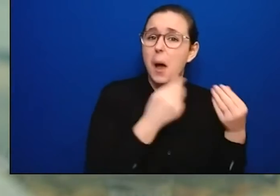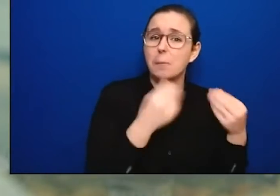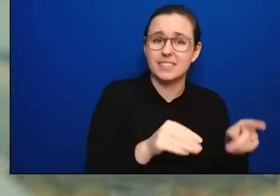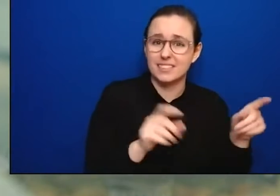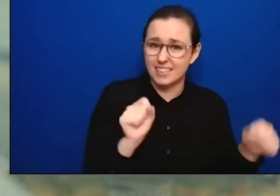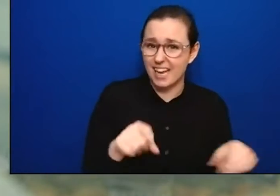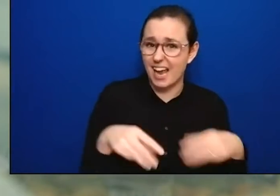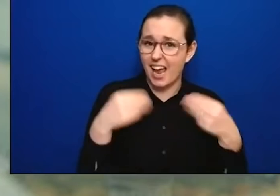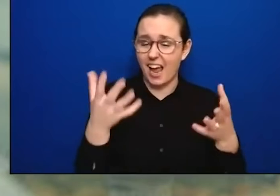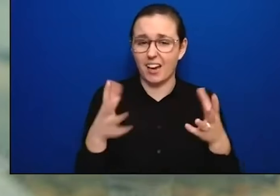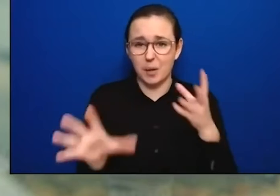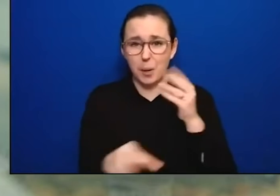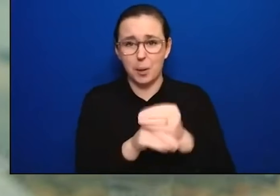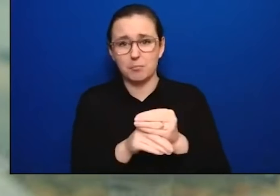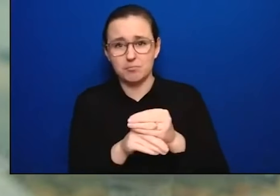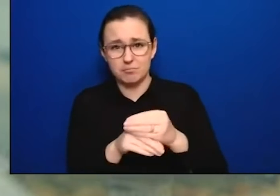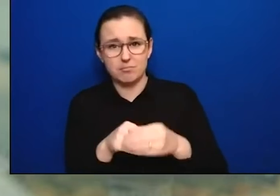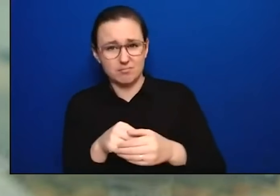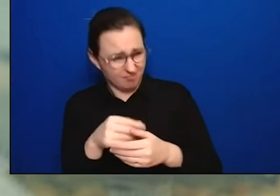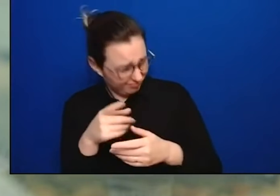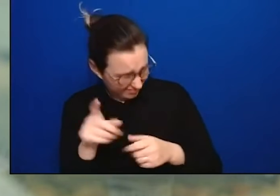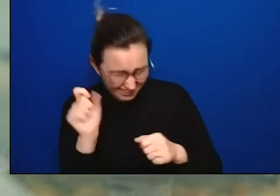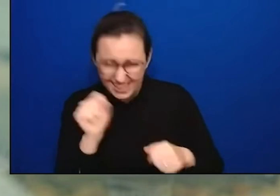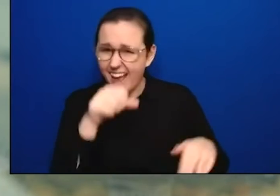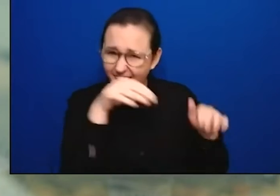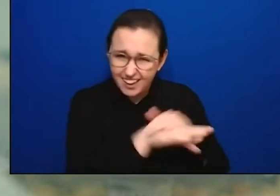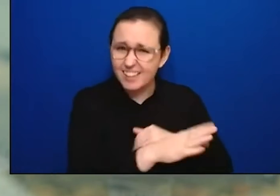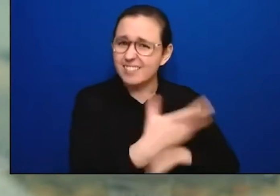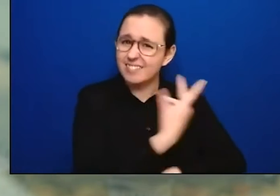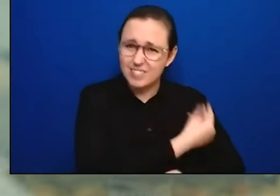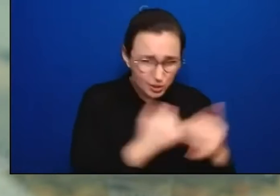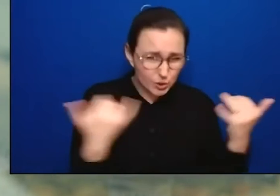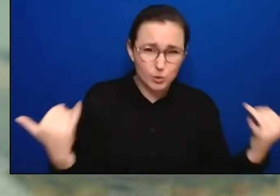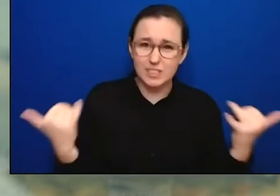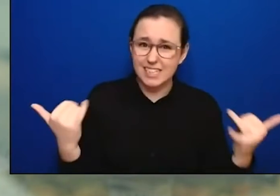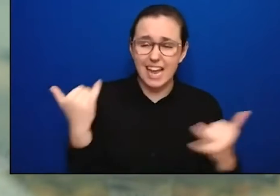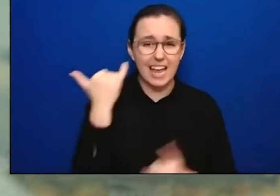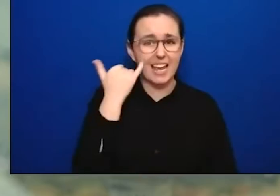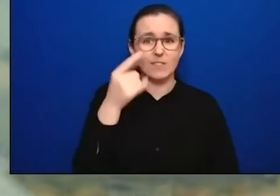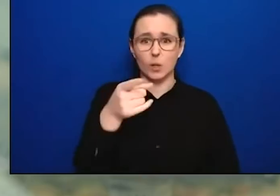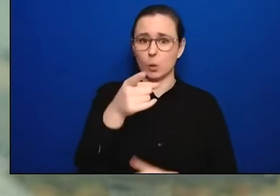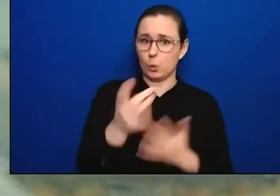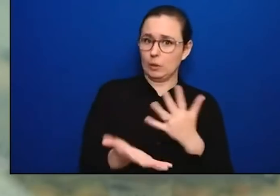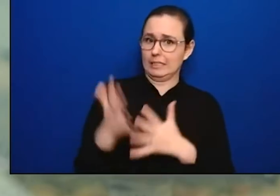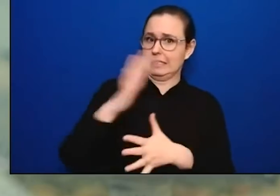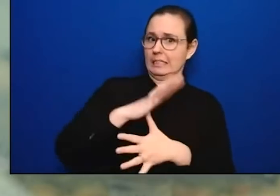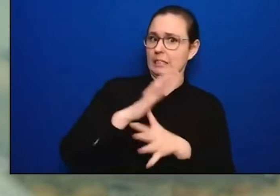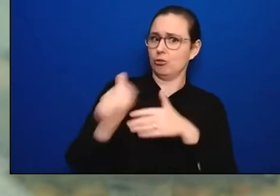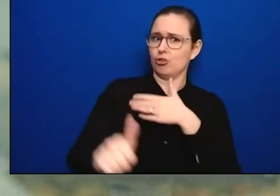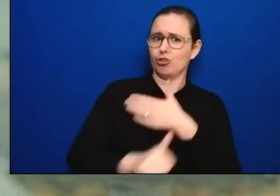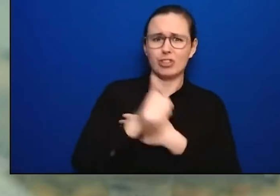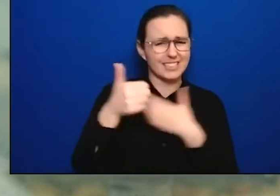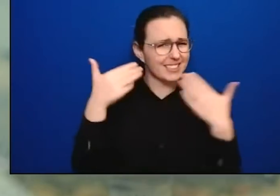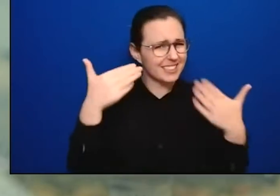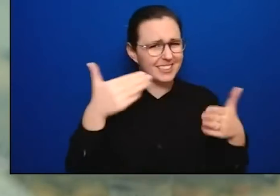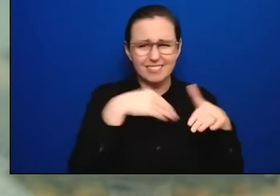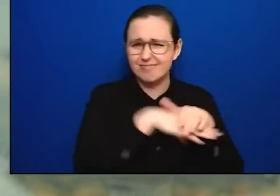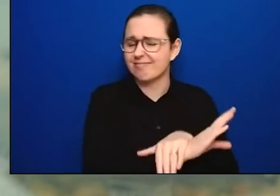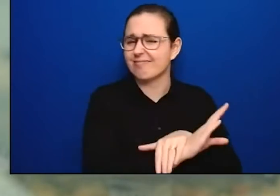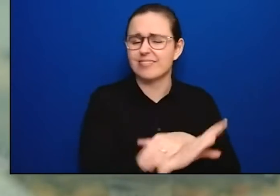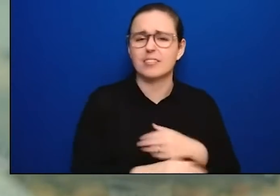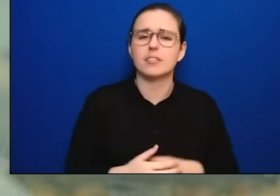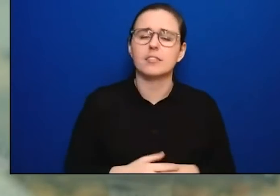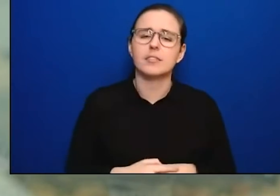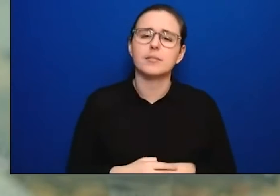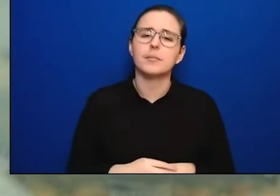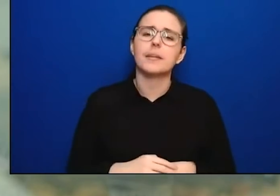of our many locations, the pharmacies are giving booster doses, but hundreds of locations across BC, they can get vaccinated today.